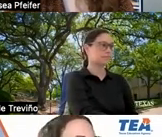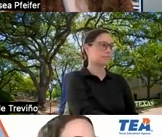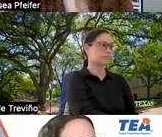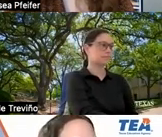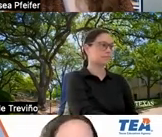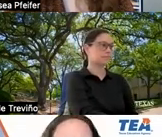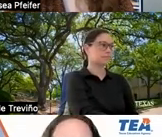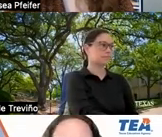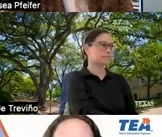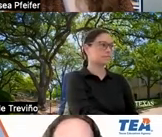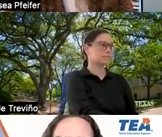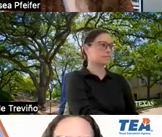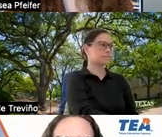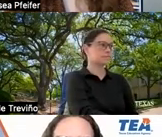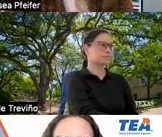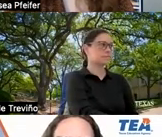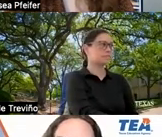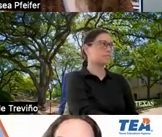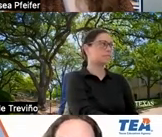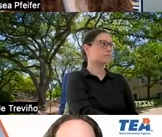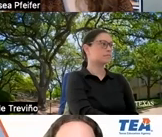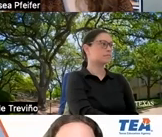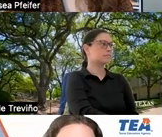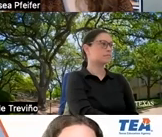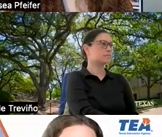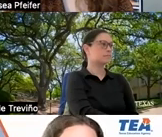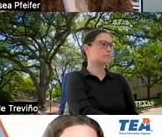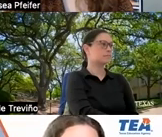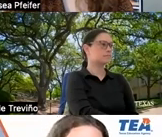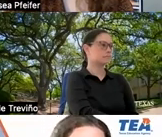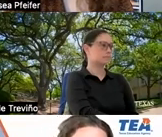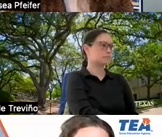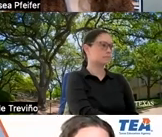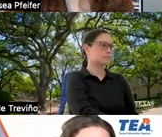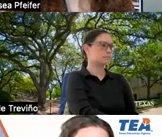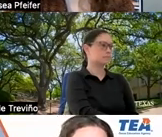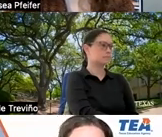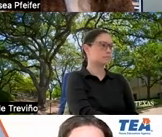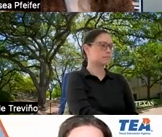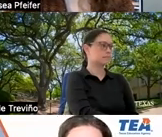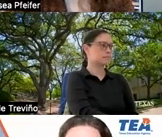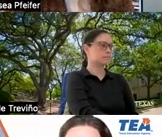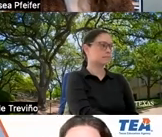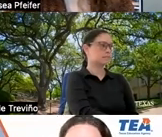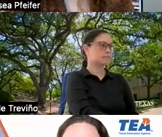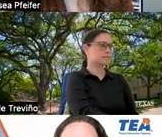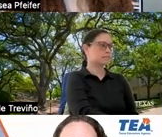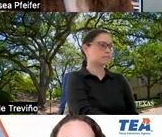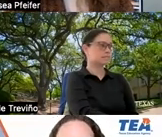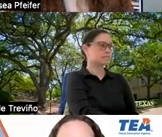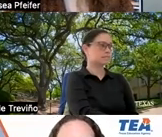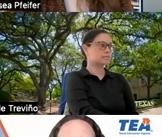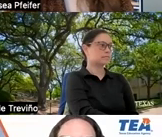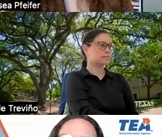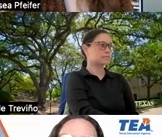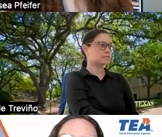group breakouts with a subset of council members interspersed throughout each of these breakout meetings. And